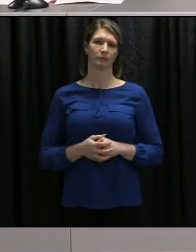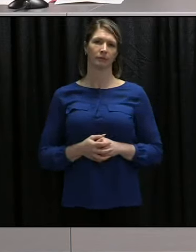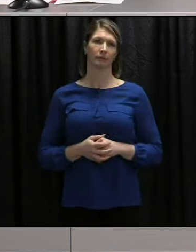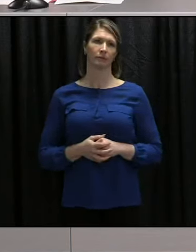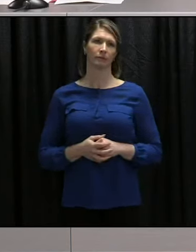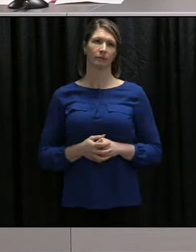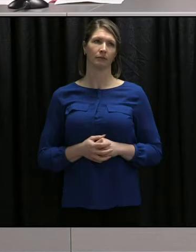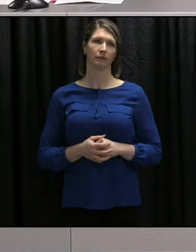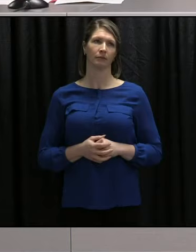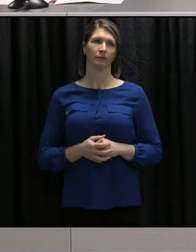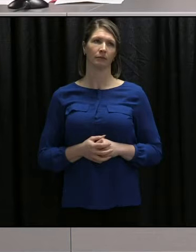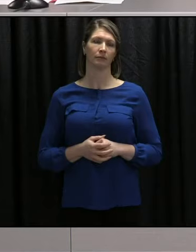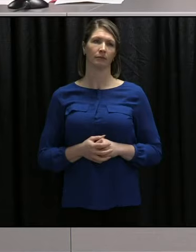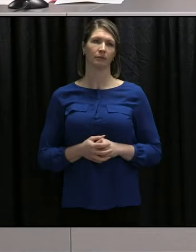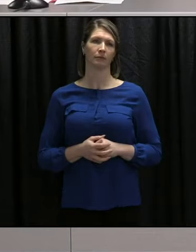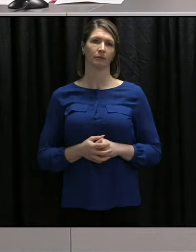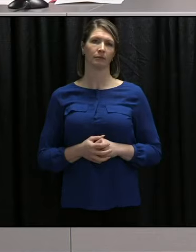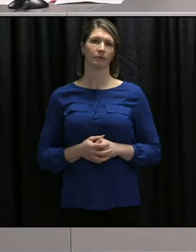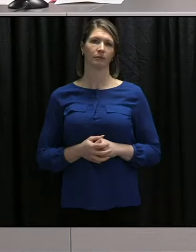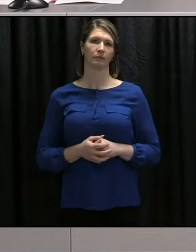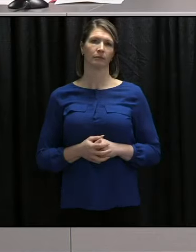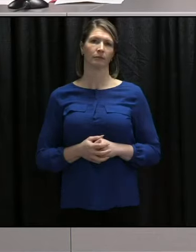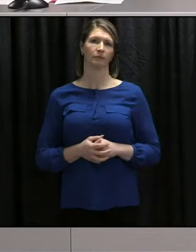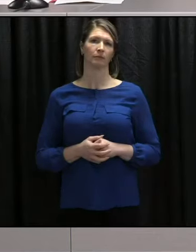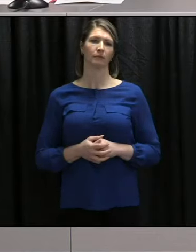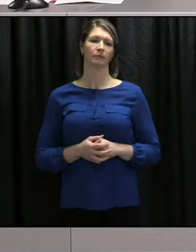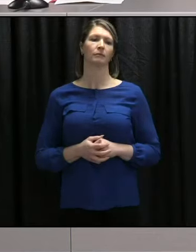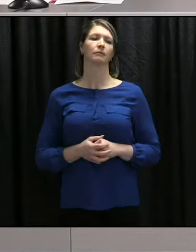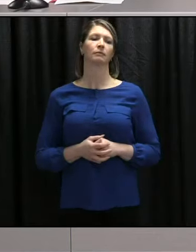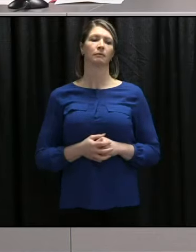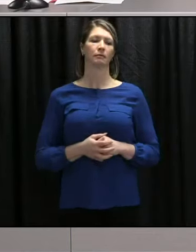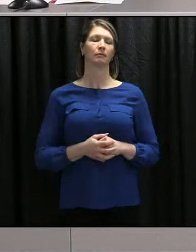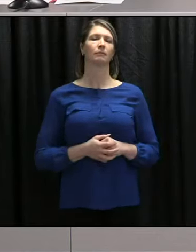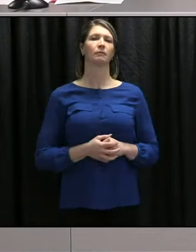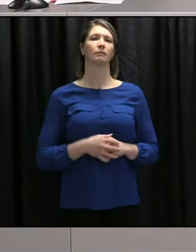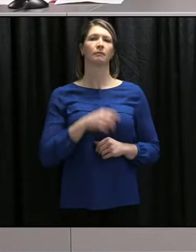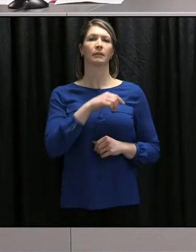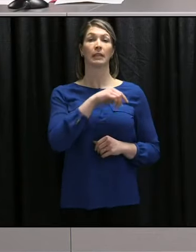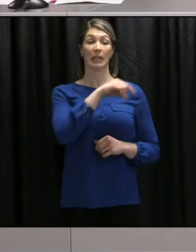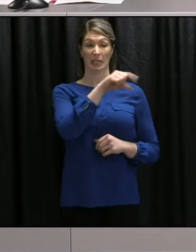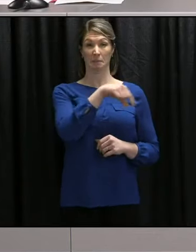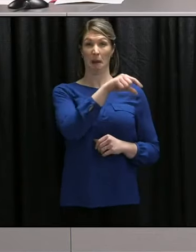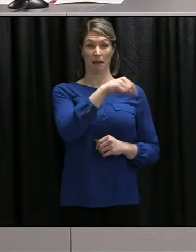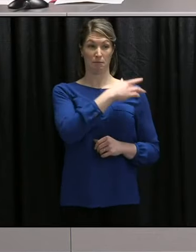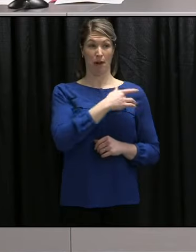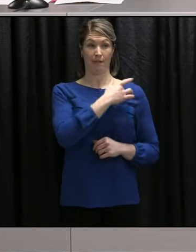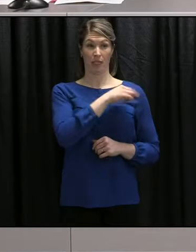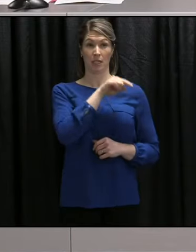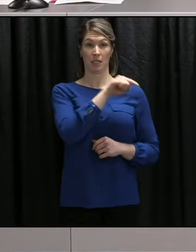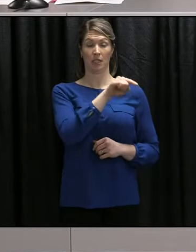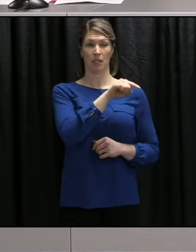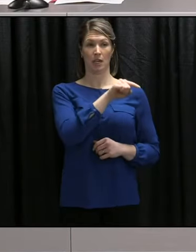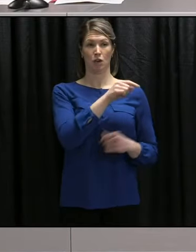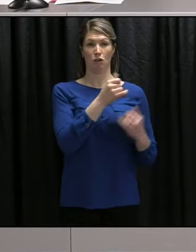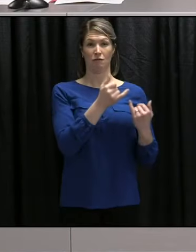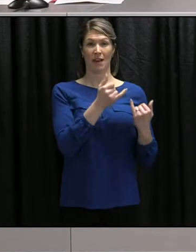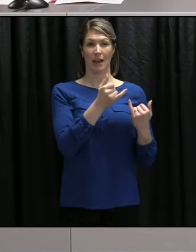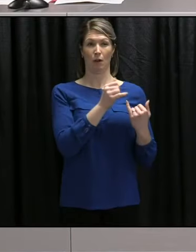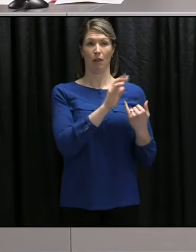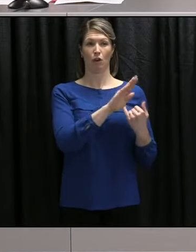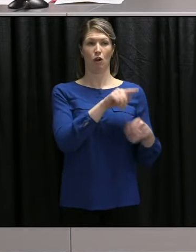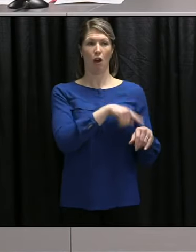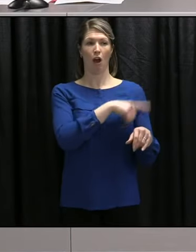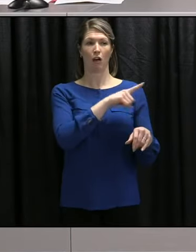Looking at Quebec is now auditing all of its care homes where seniors and patients live on an